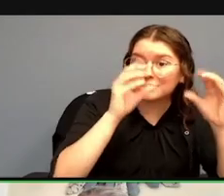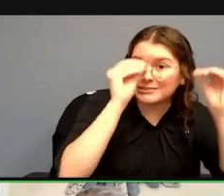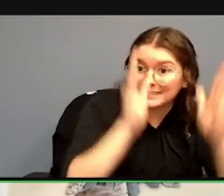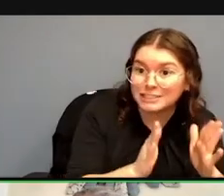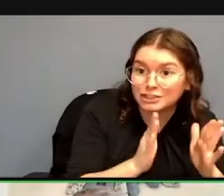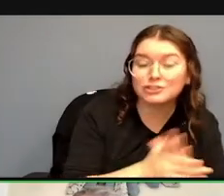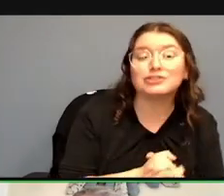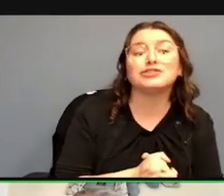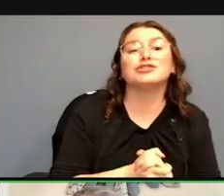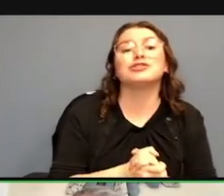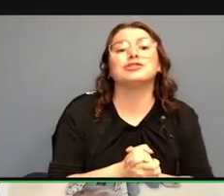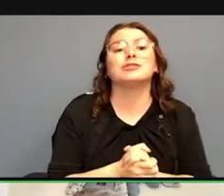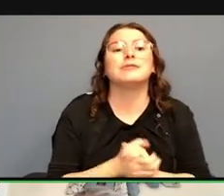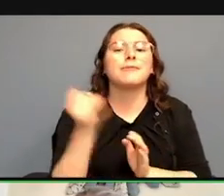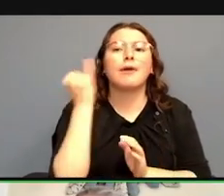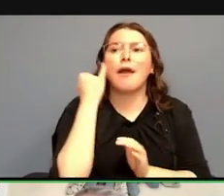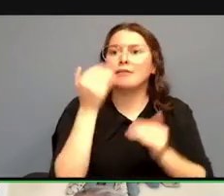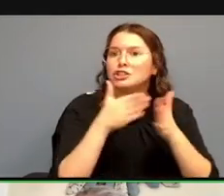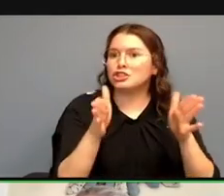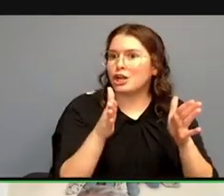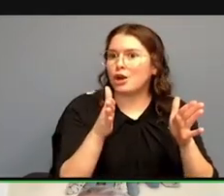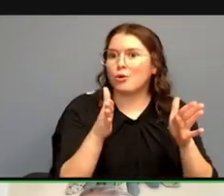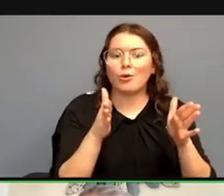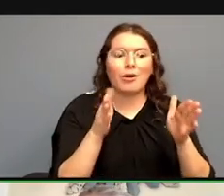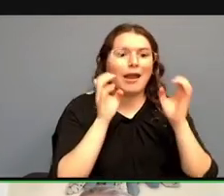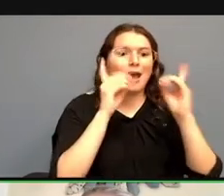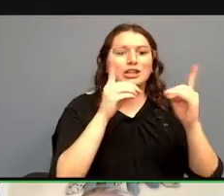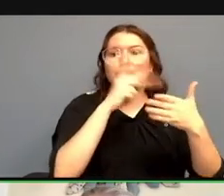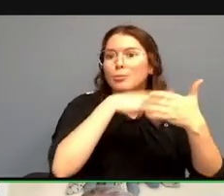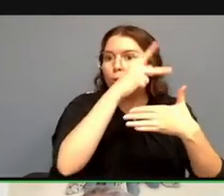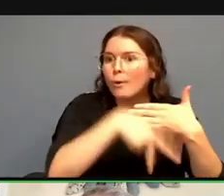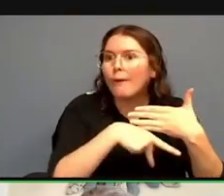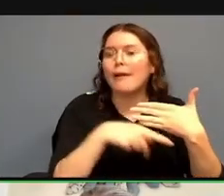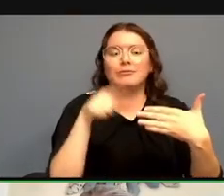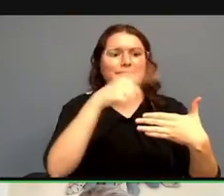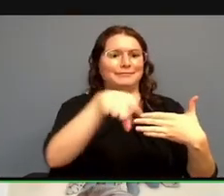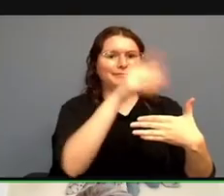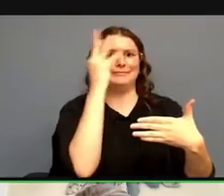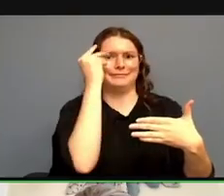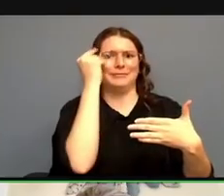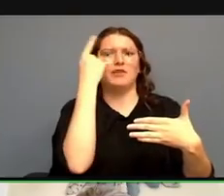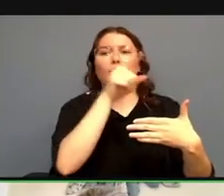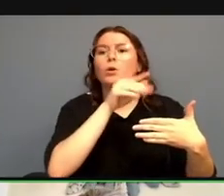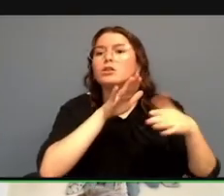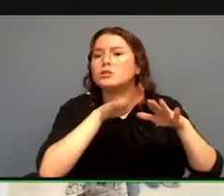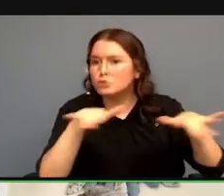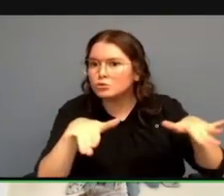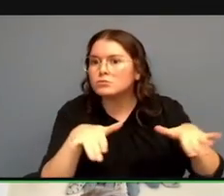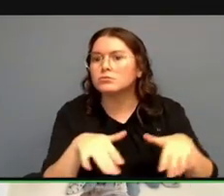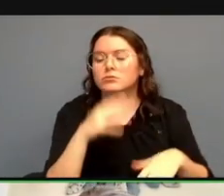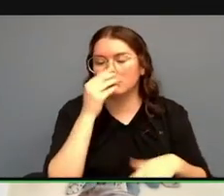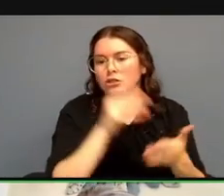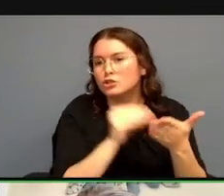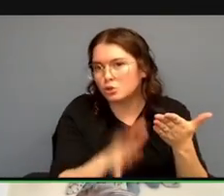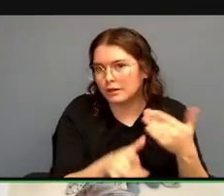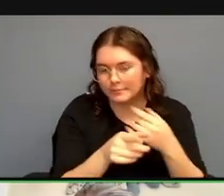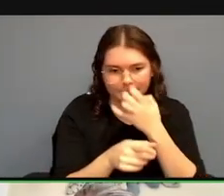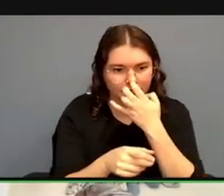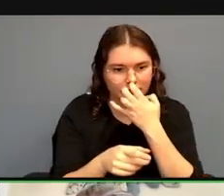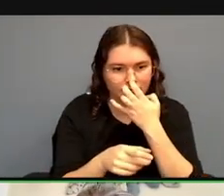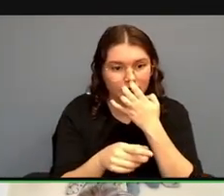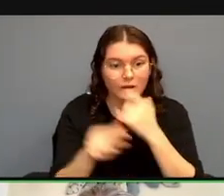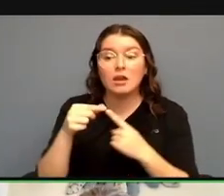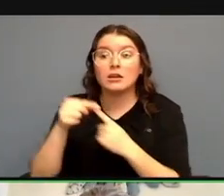if a general education program is being considered for that student. A special